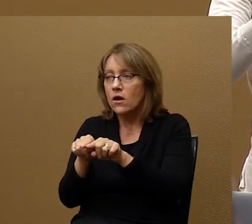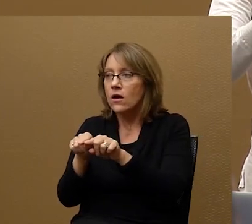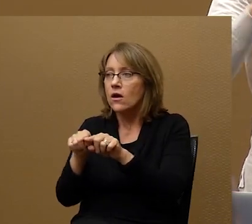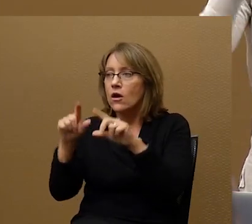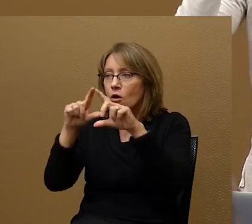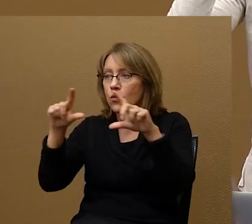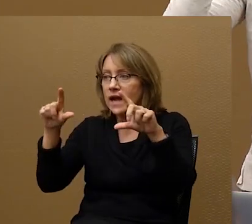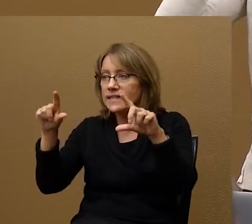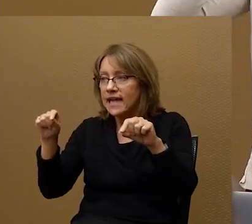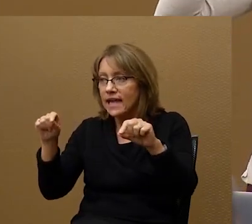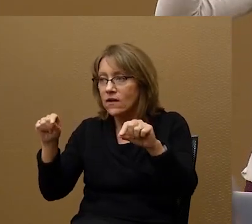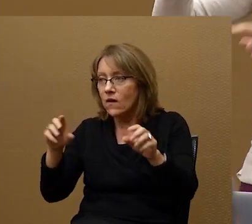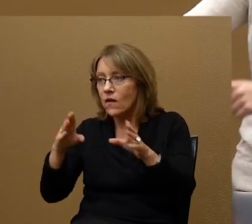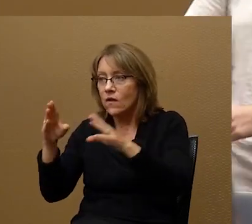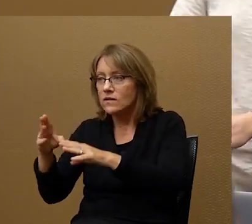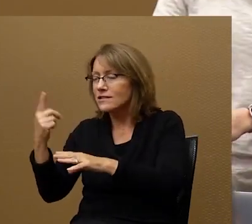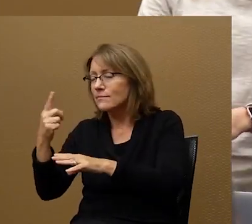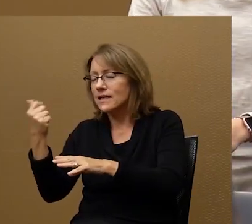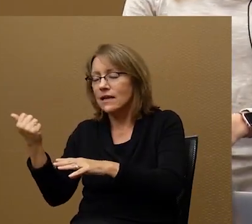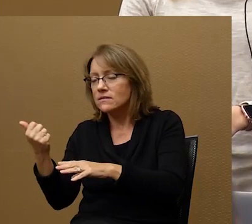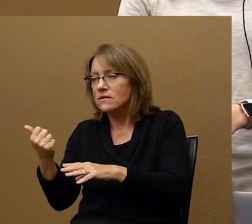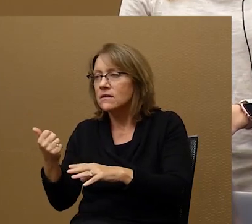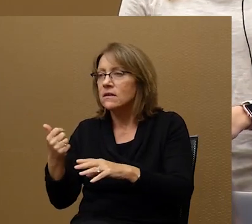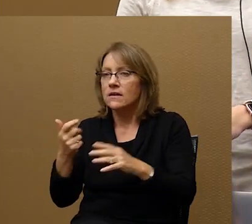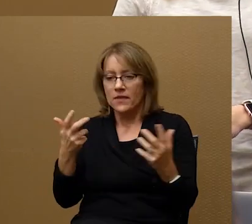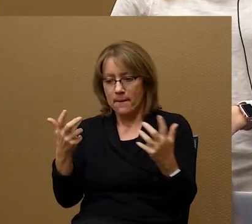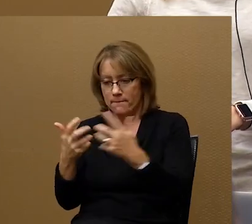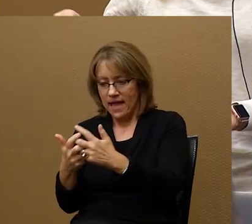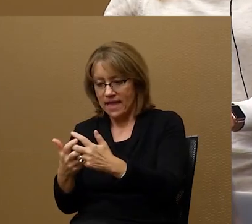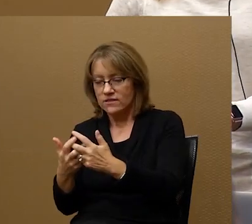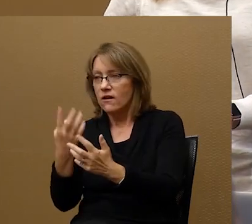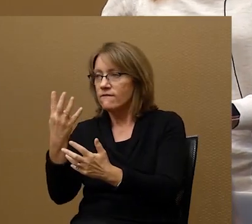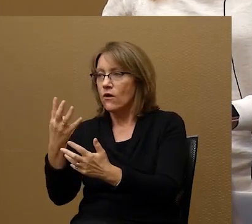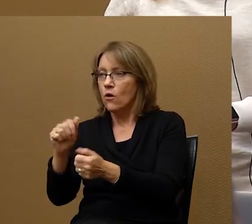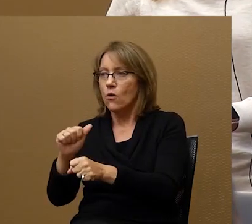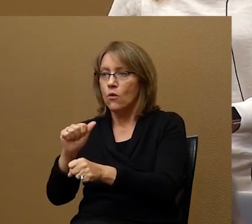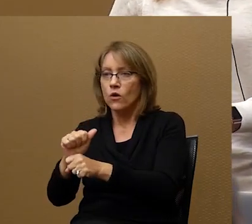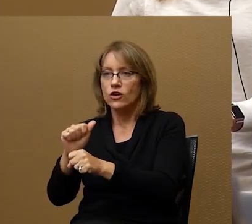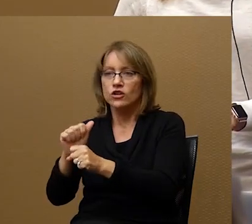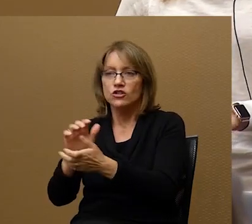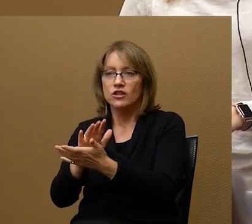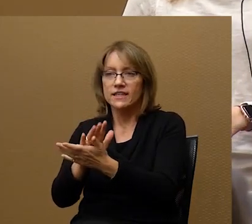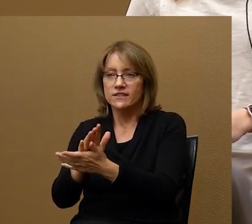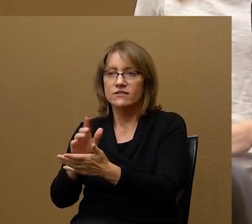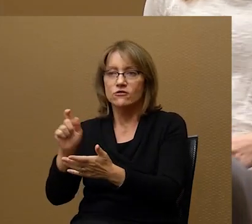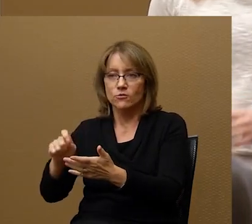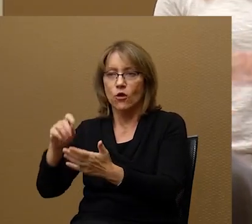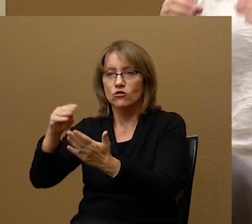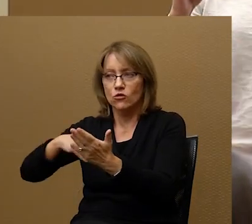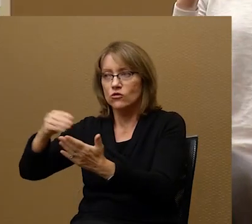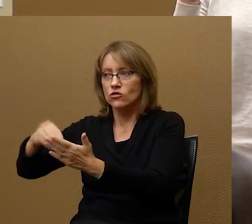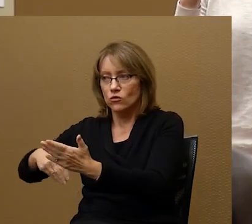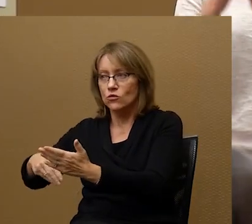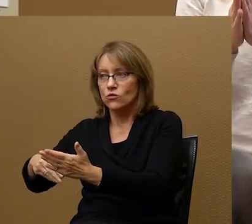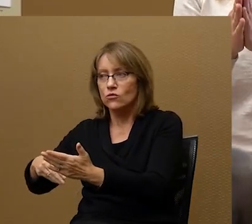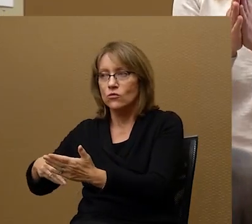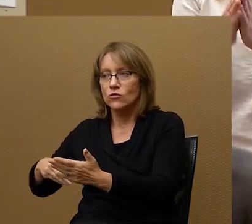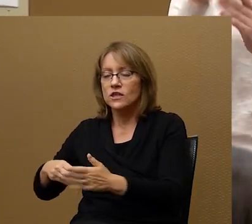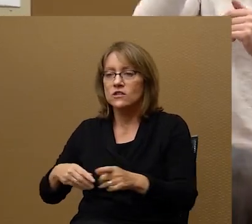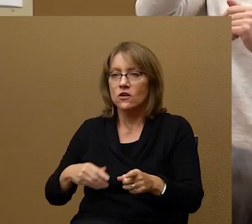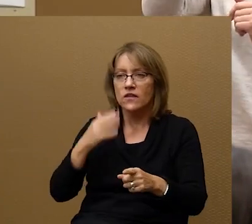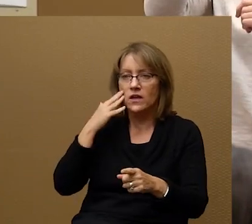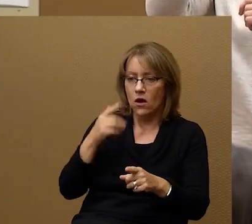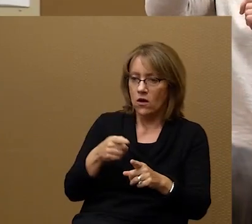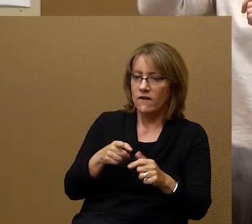then something else. And those correlate to the 4 worksheets that child is supposed to complete. So the child knows, okay, I